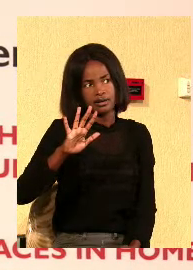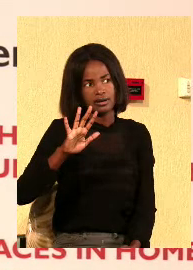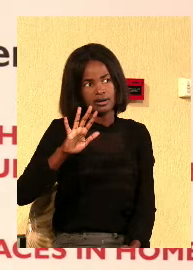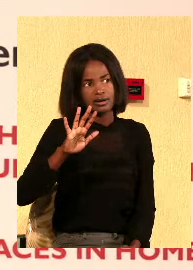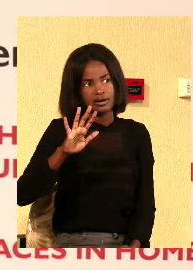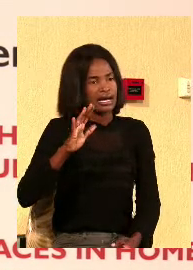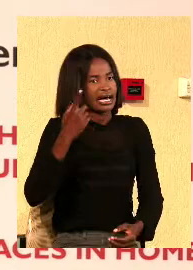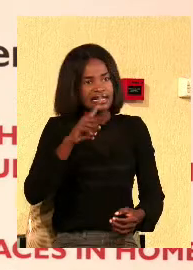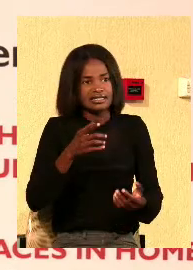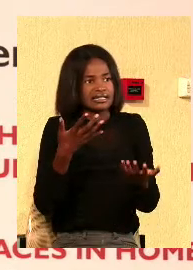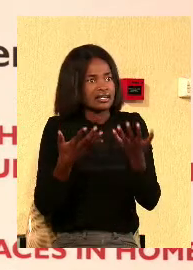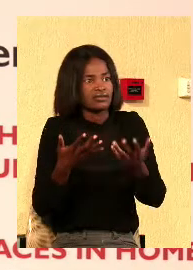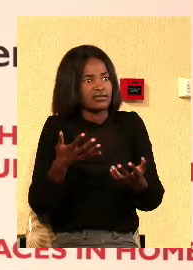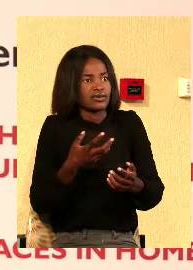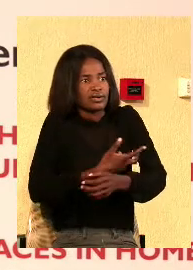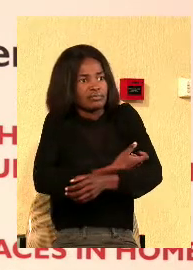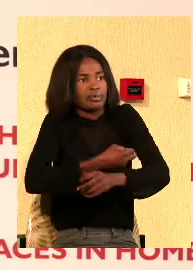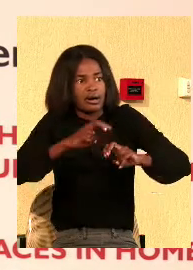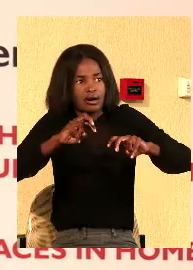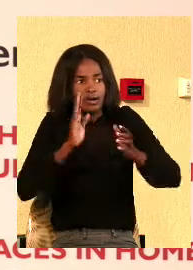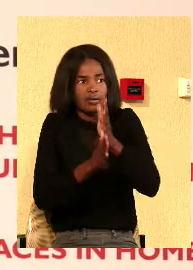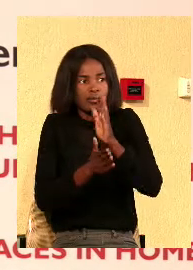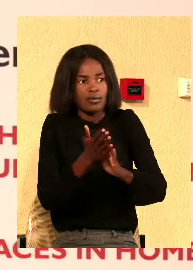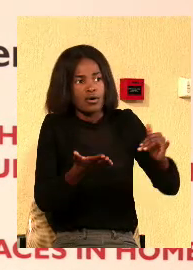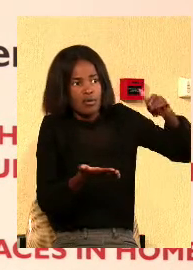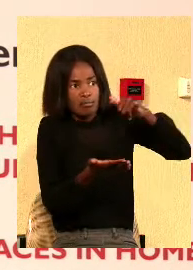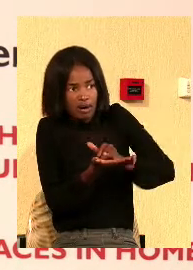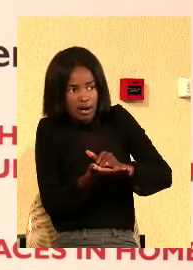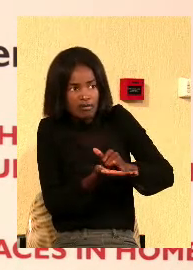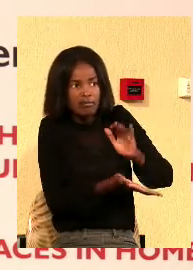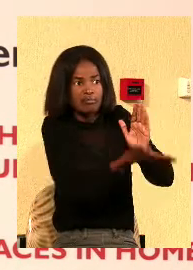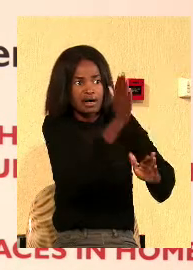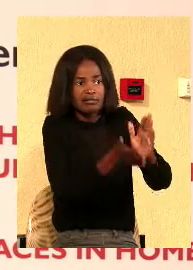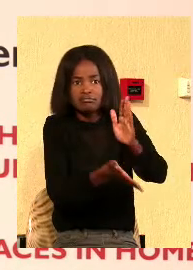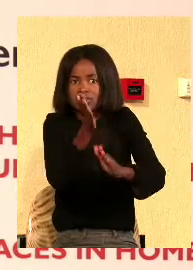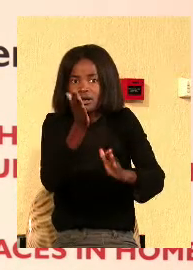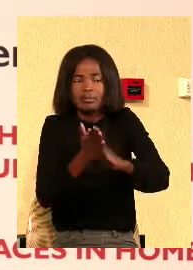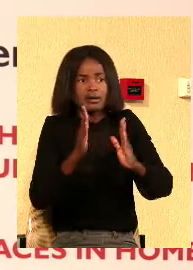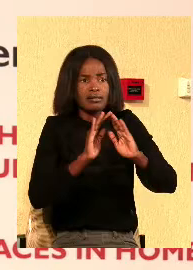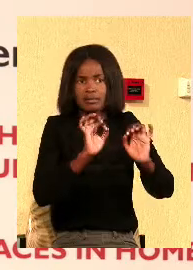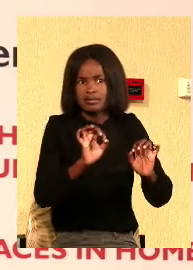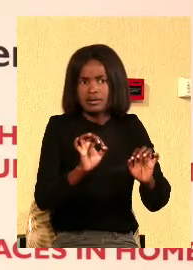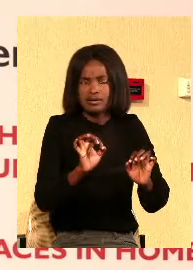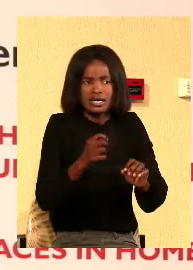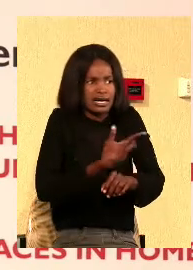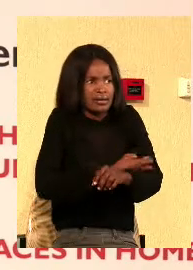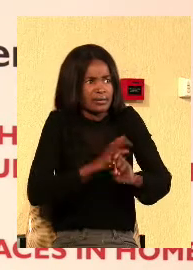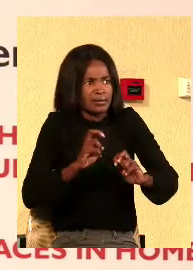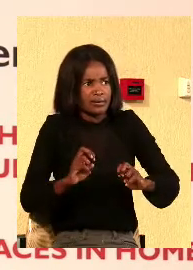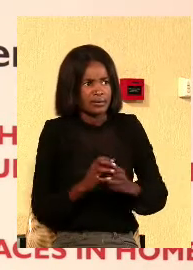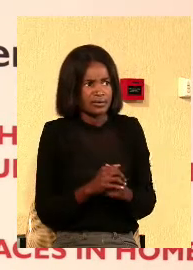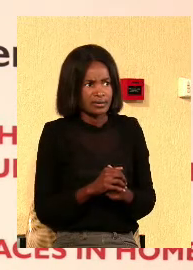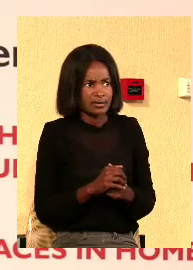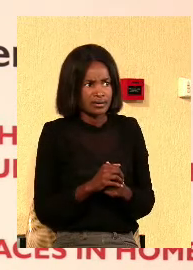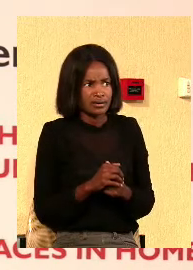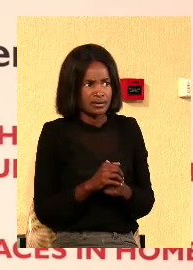also be carriers, and they could also have infected. Absolutely. remember, I don't want to create a one-on-one conversation,